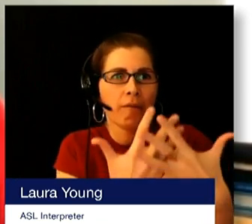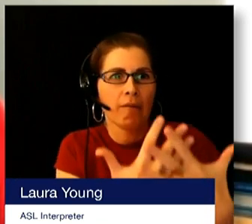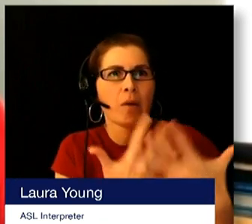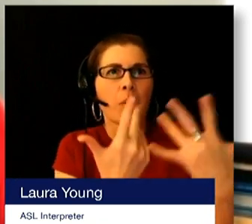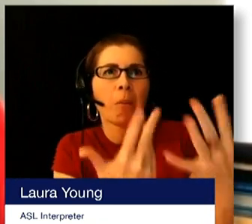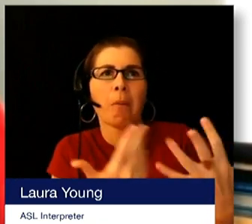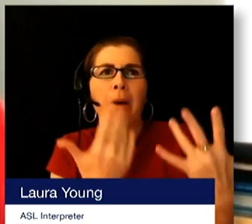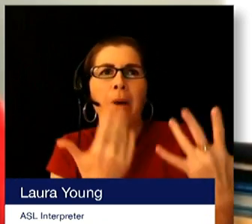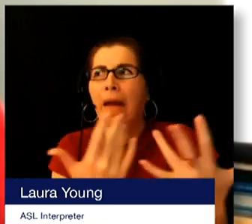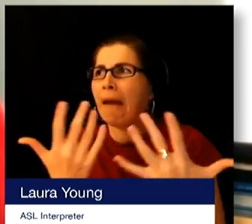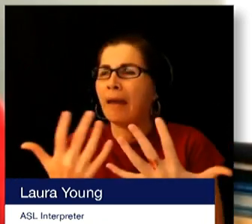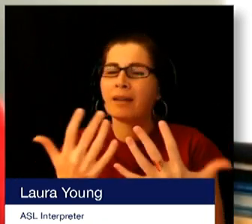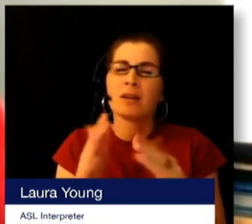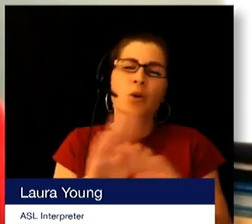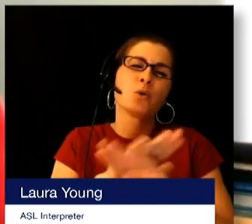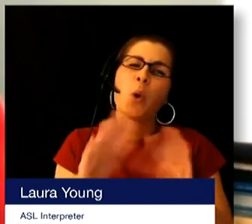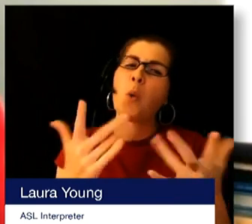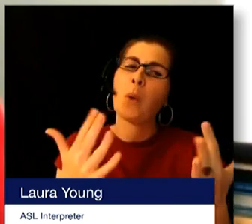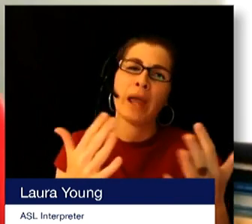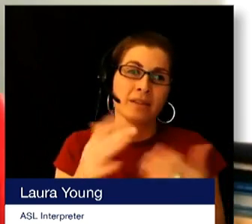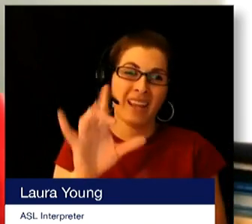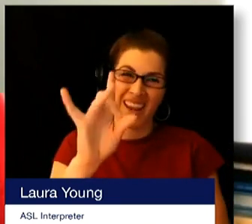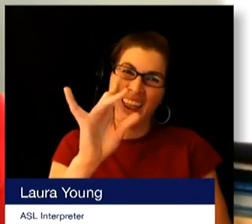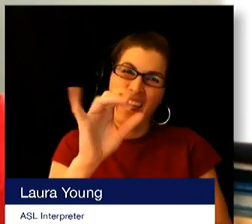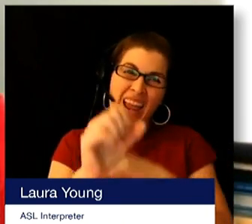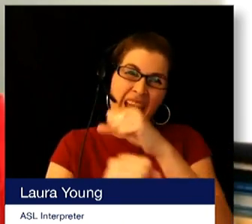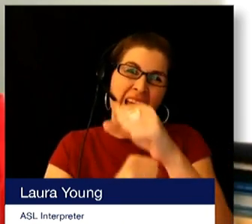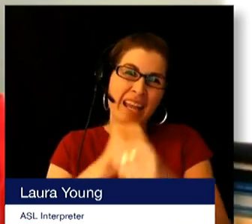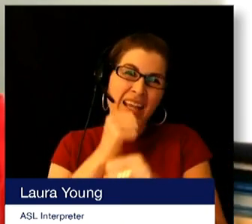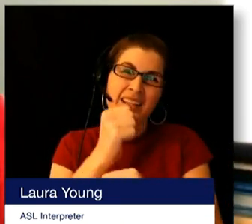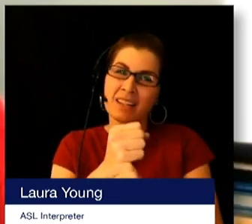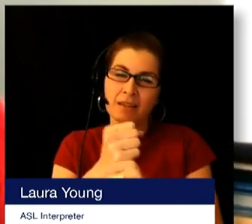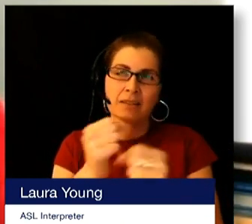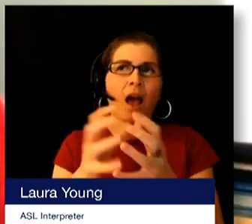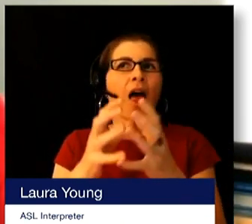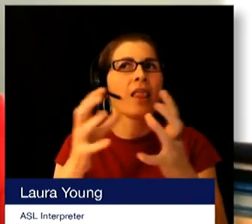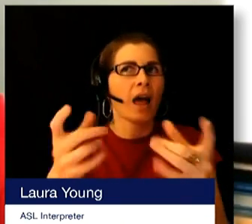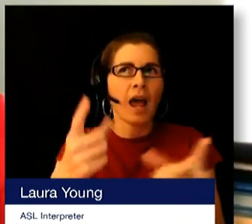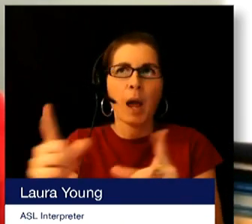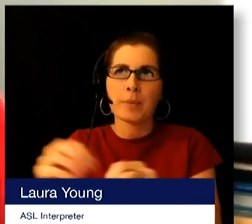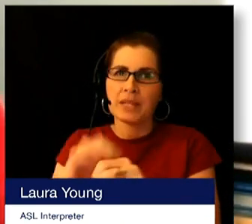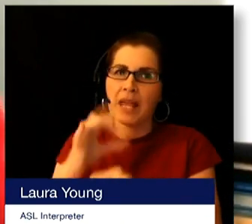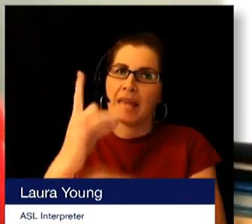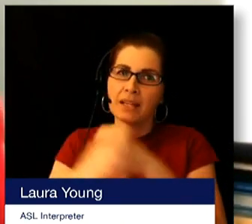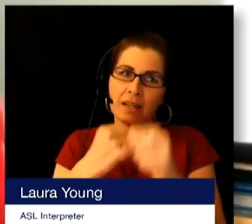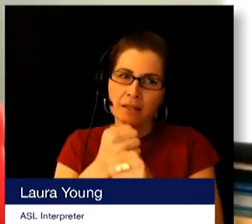don't wait till the last minute. 8 years is a very long time. A lot can happen in 8 years, especially in prison.